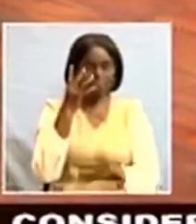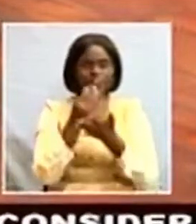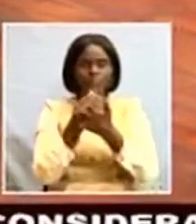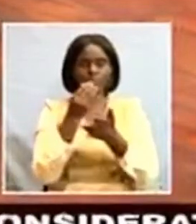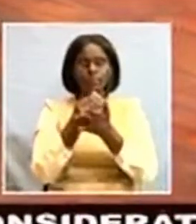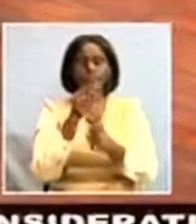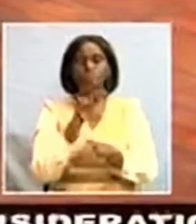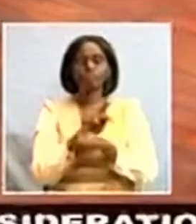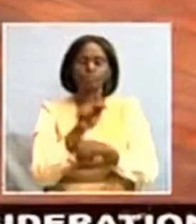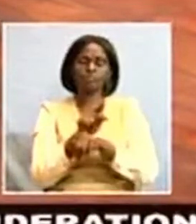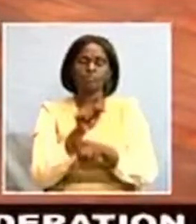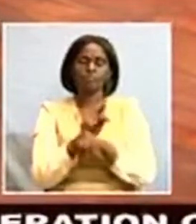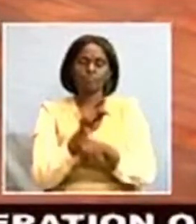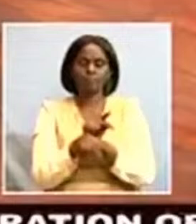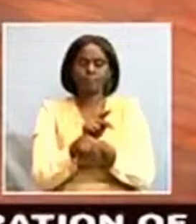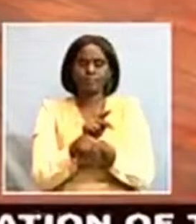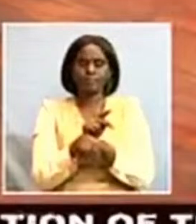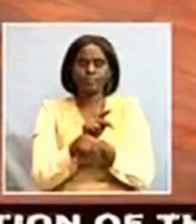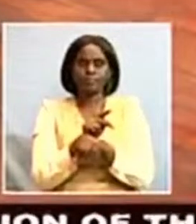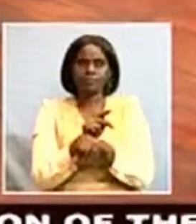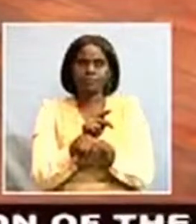projects.